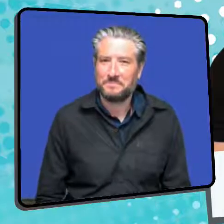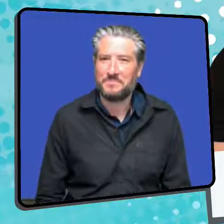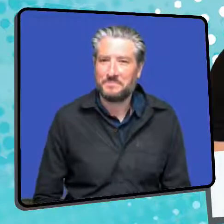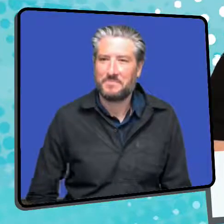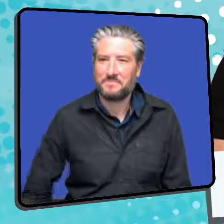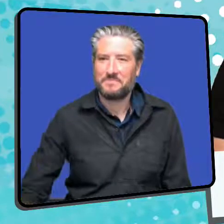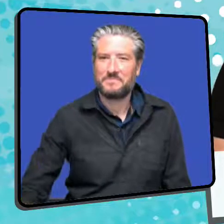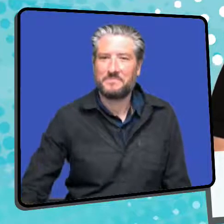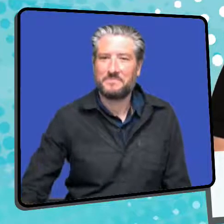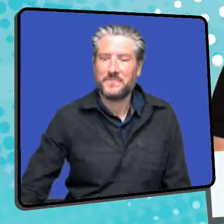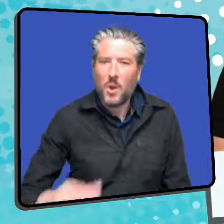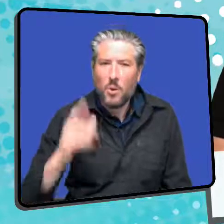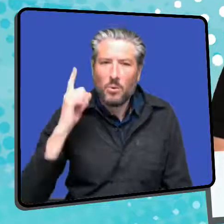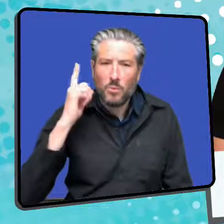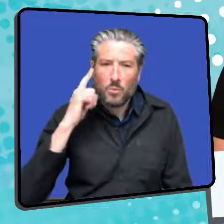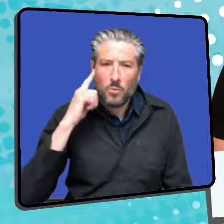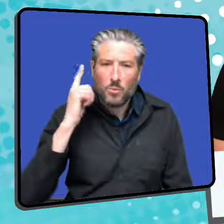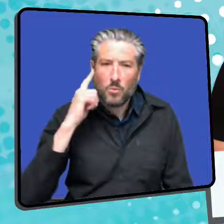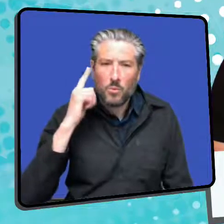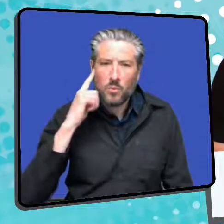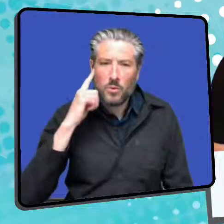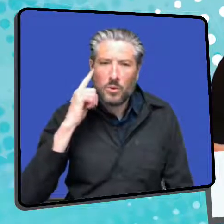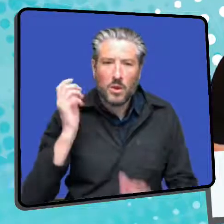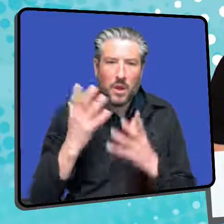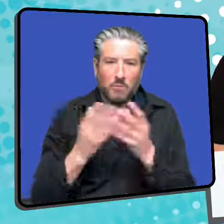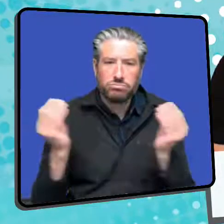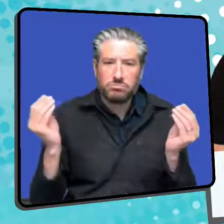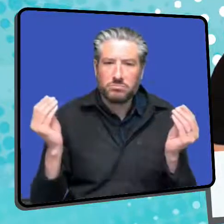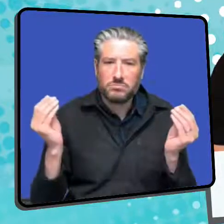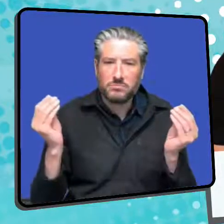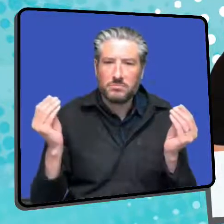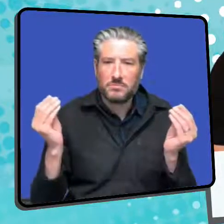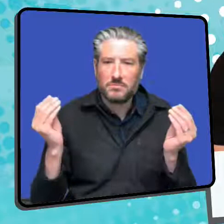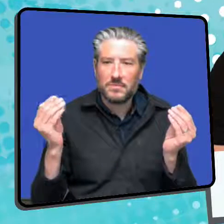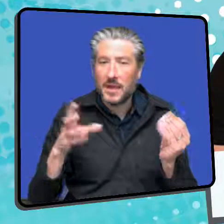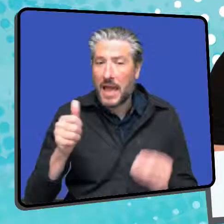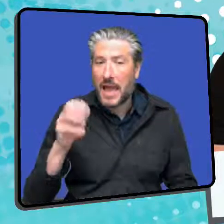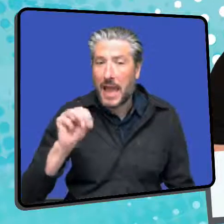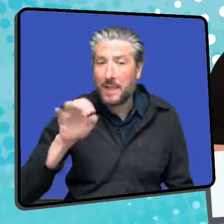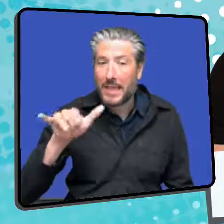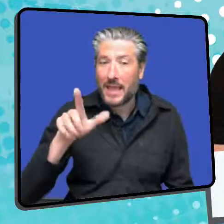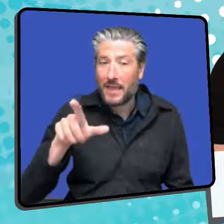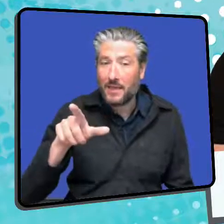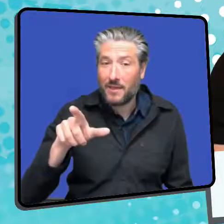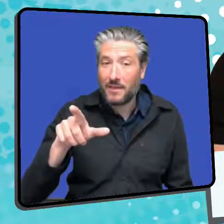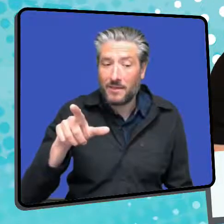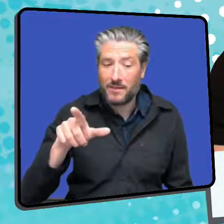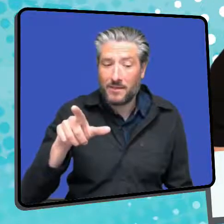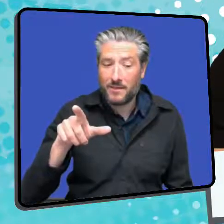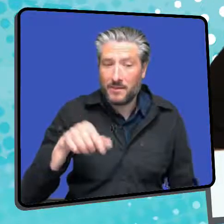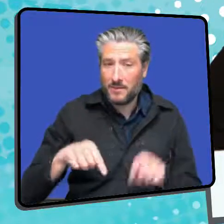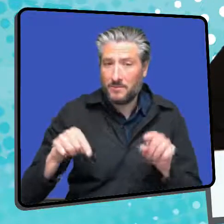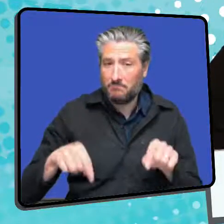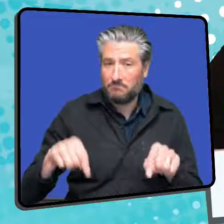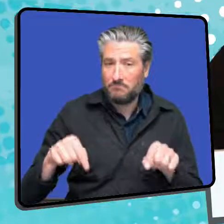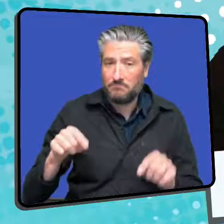we lost you for a bit, Amy. Yeah. I'll be 2 seconds. 1, 2.